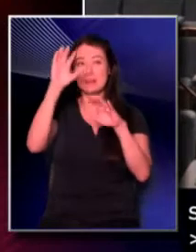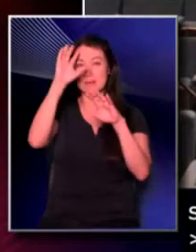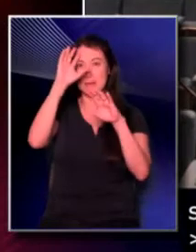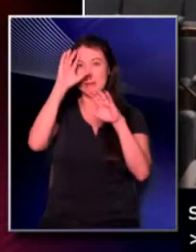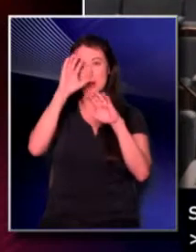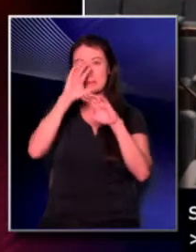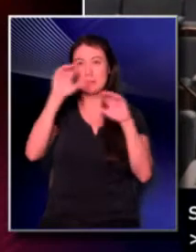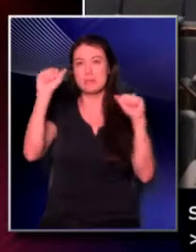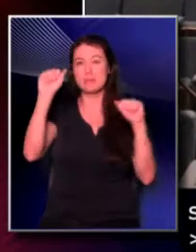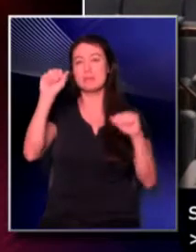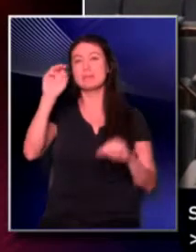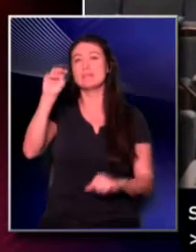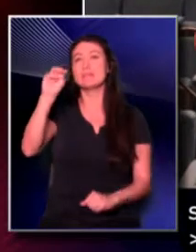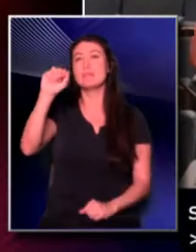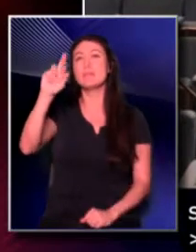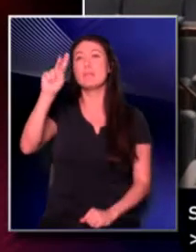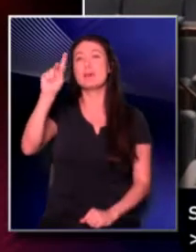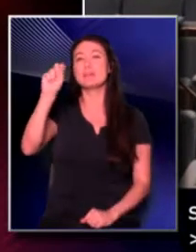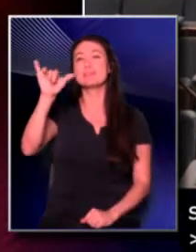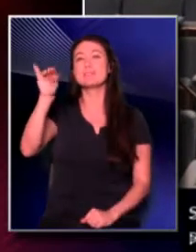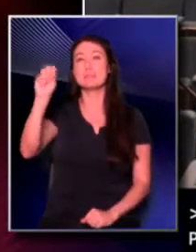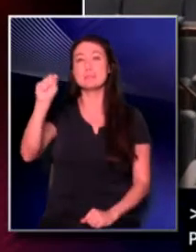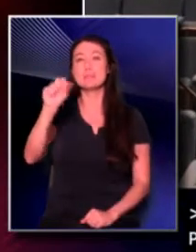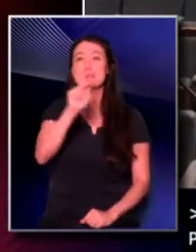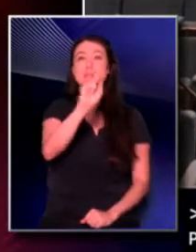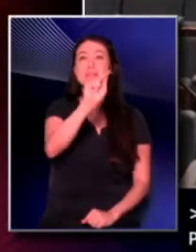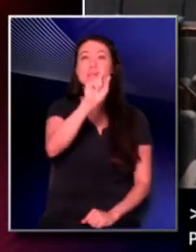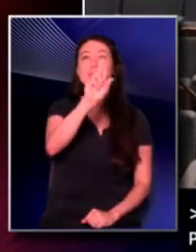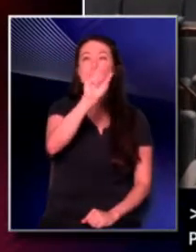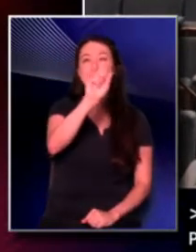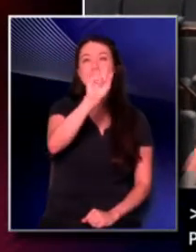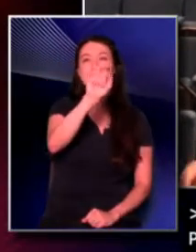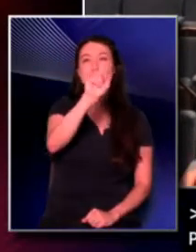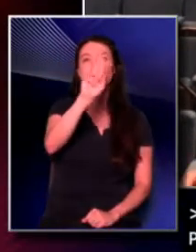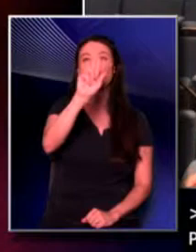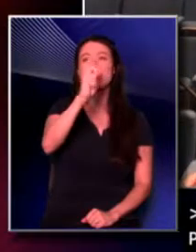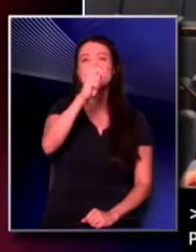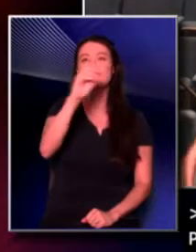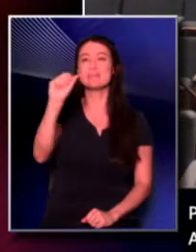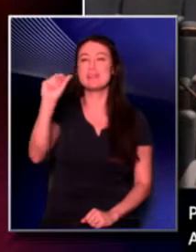Board President Mark Sims, Kristen Rex, and Annette Reichman.